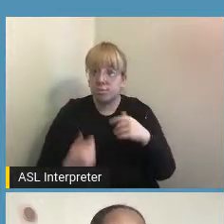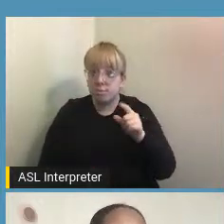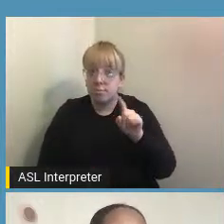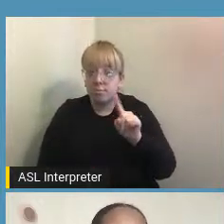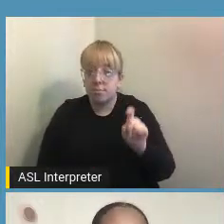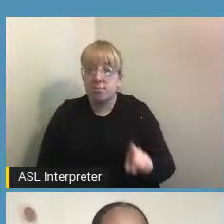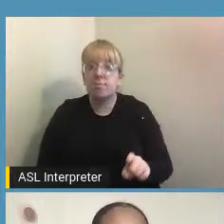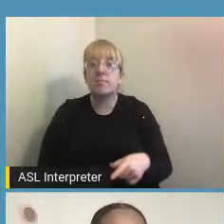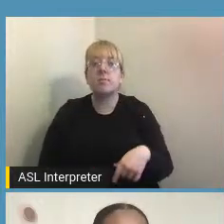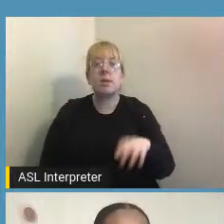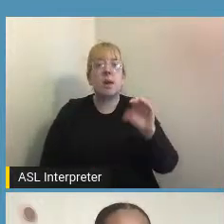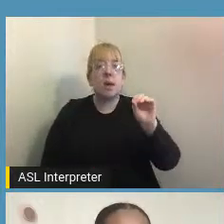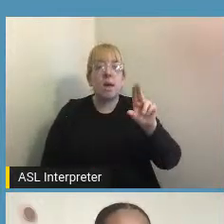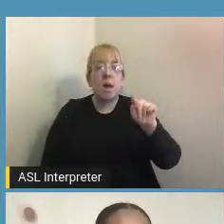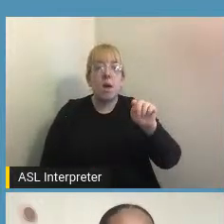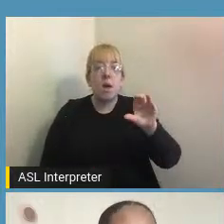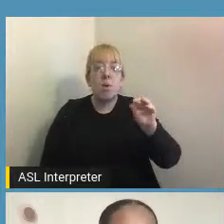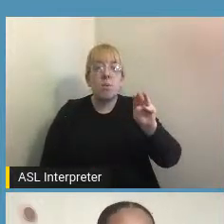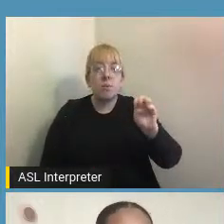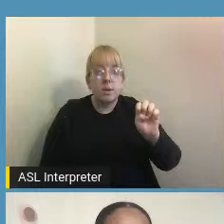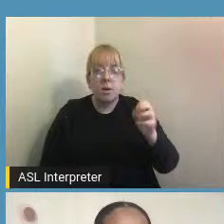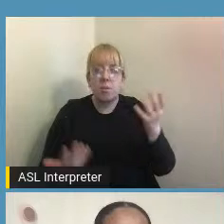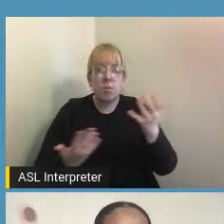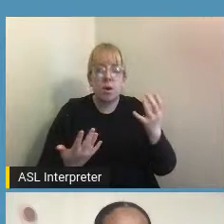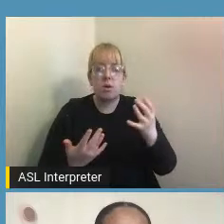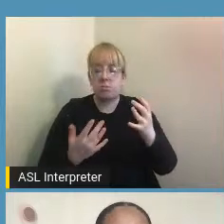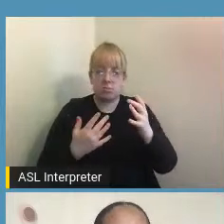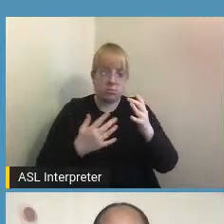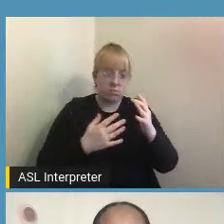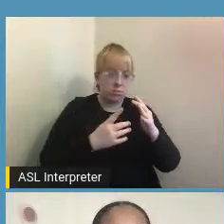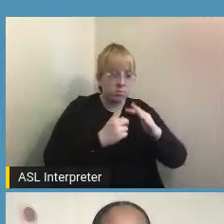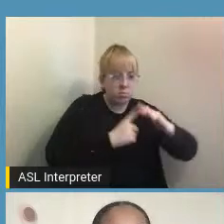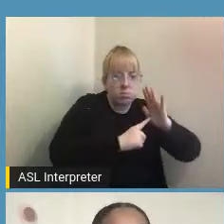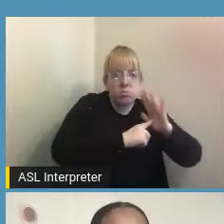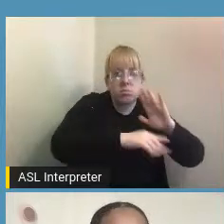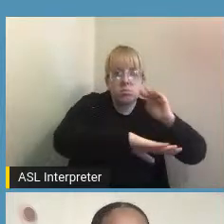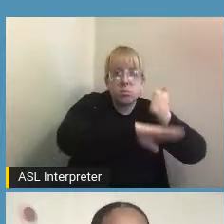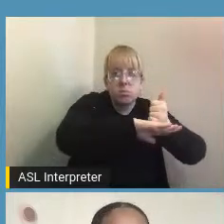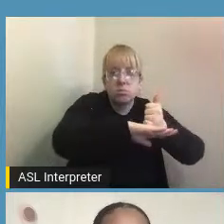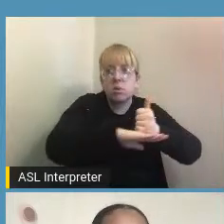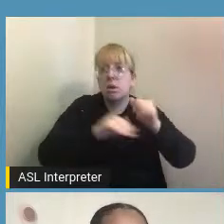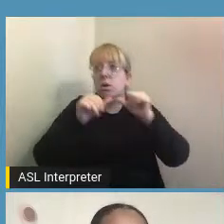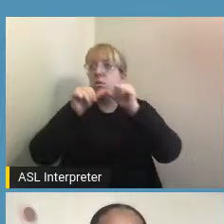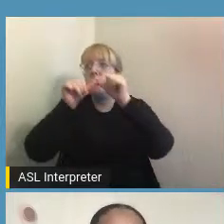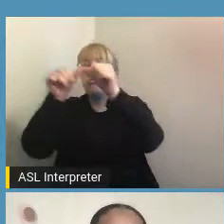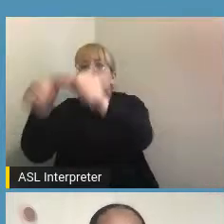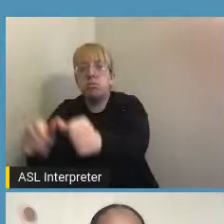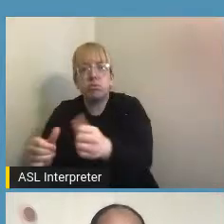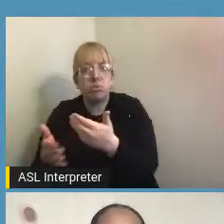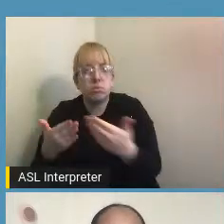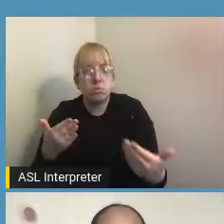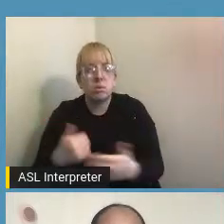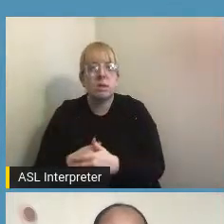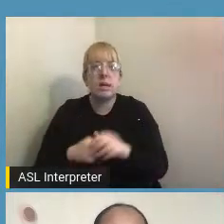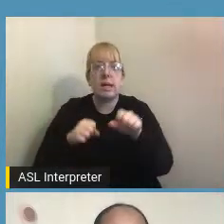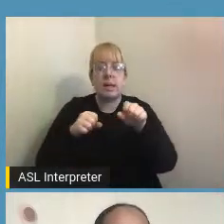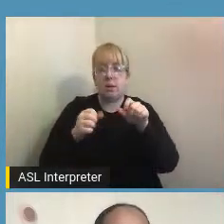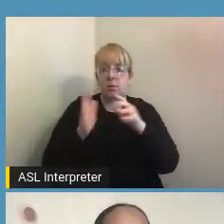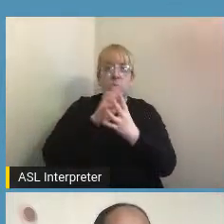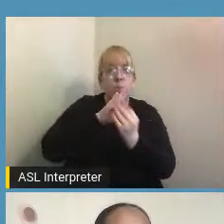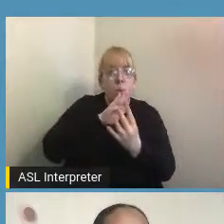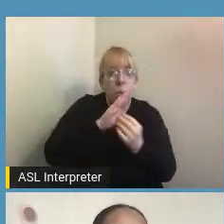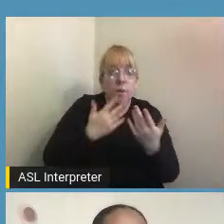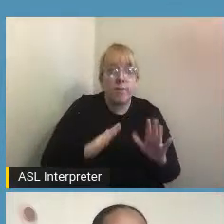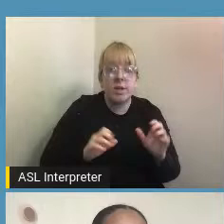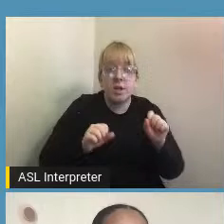the outcome? Will there be an exhibition? Is this a long-term thing? Is there a recorded program? Can people tune in later? And this